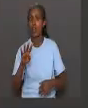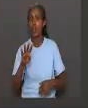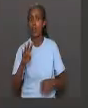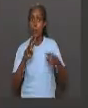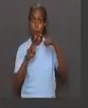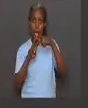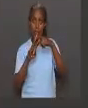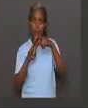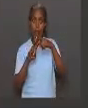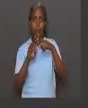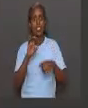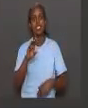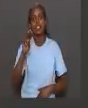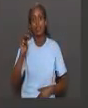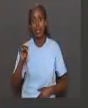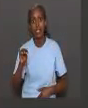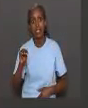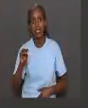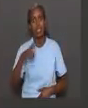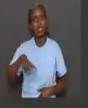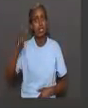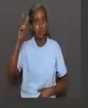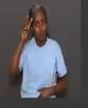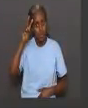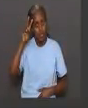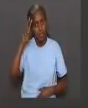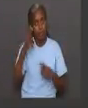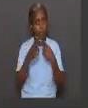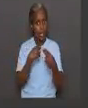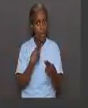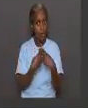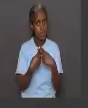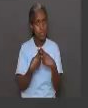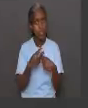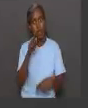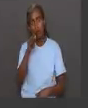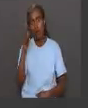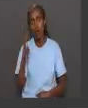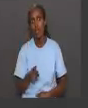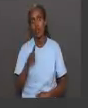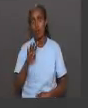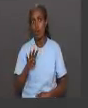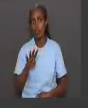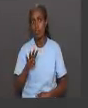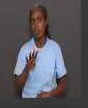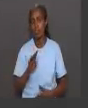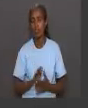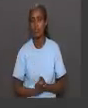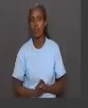144 pi centimeters squared times